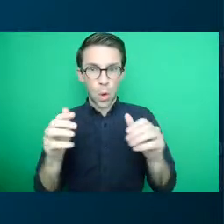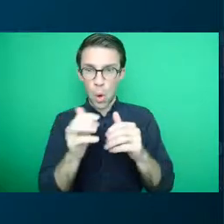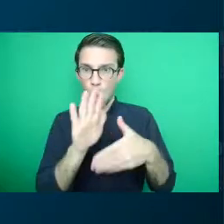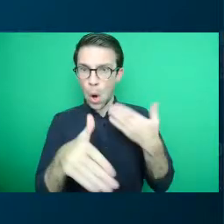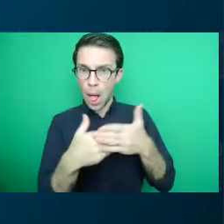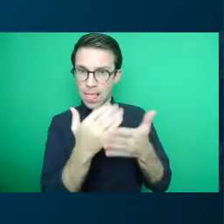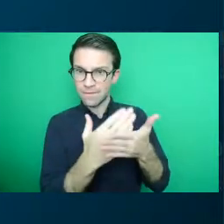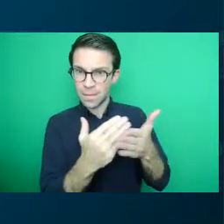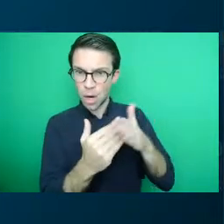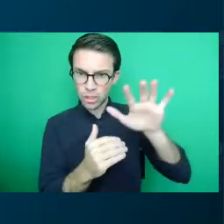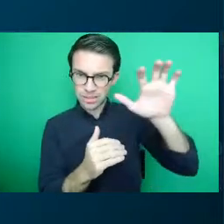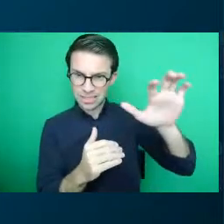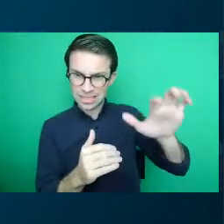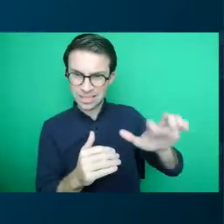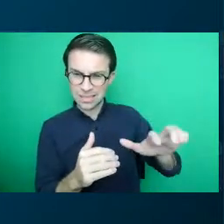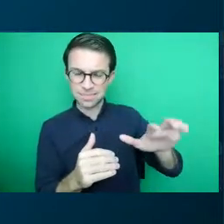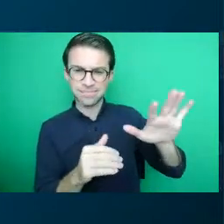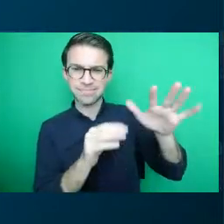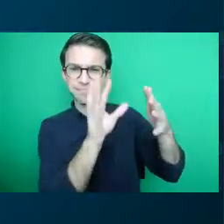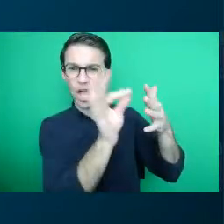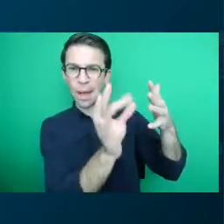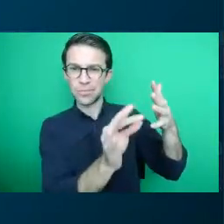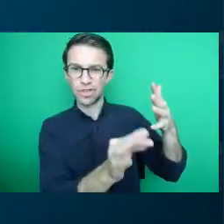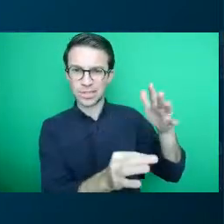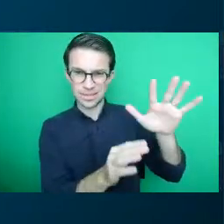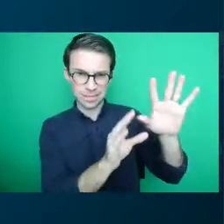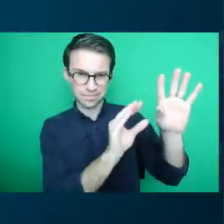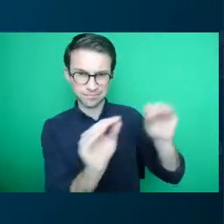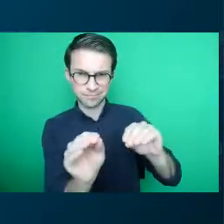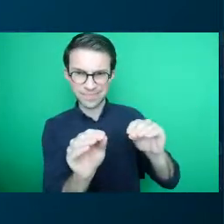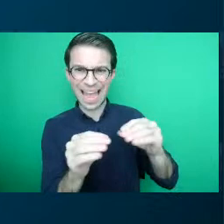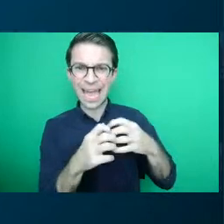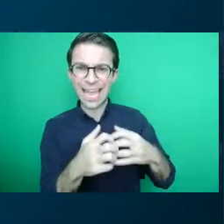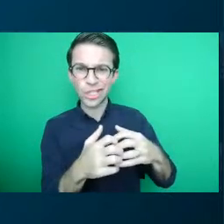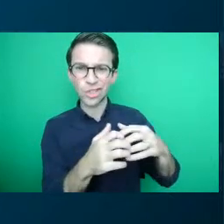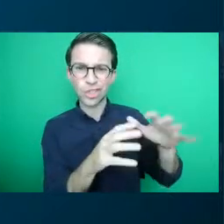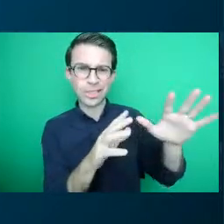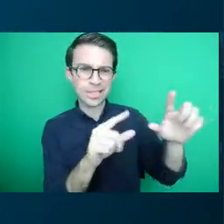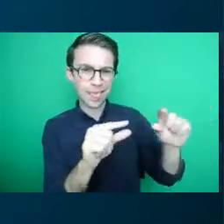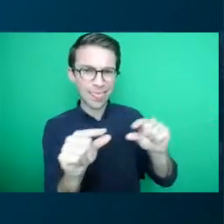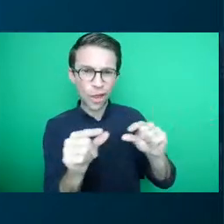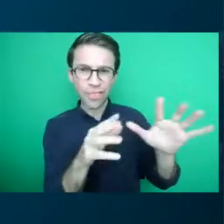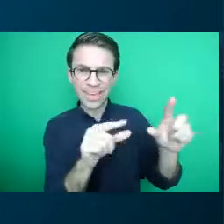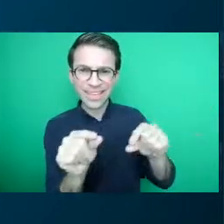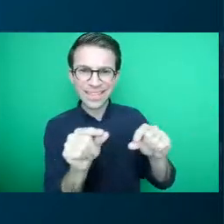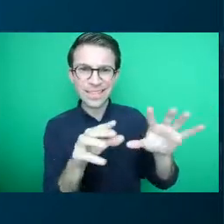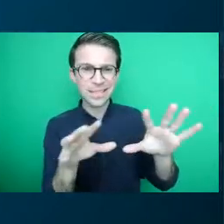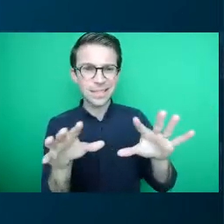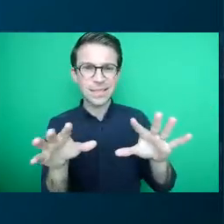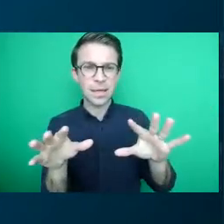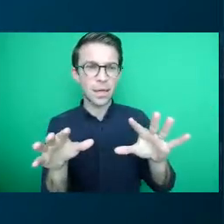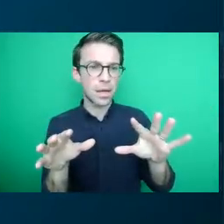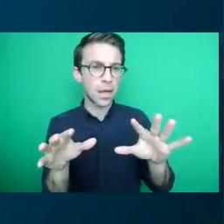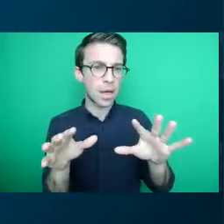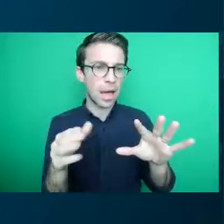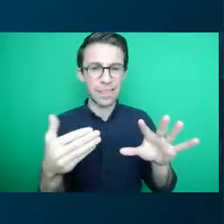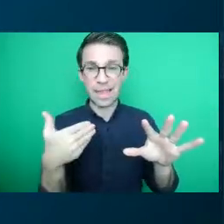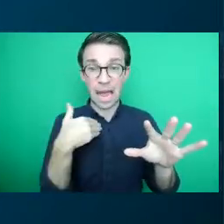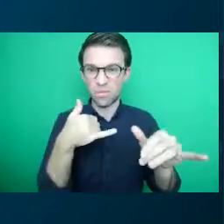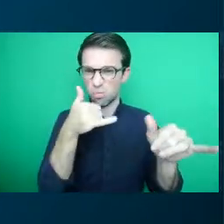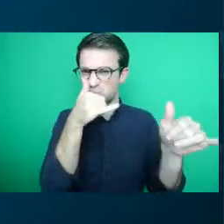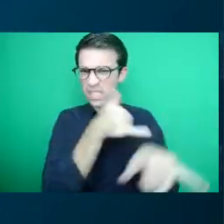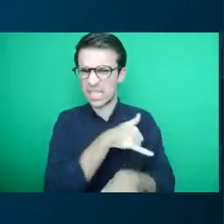there's different sorts of engines I can get. And then there's these little things. And sometimes I can just snap them on the side. And then there's ridiculously